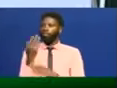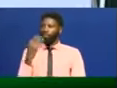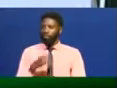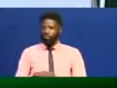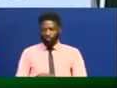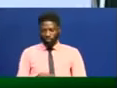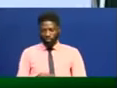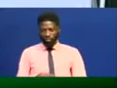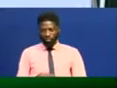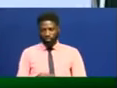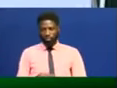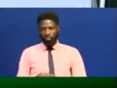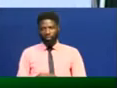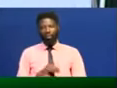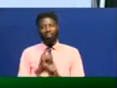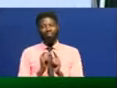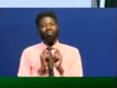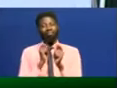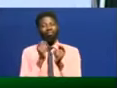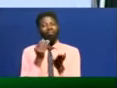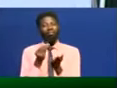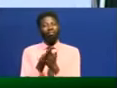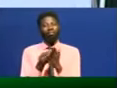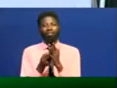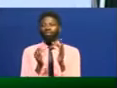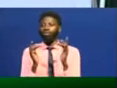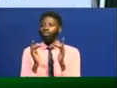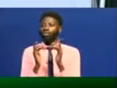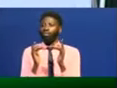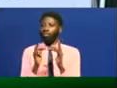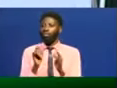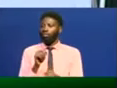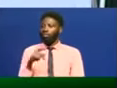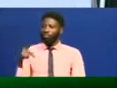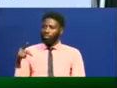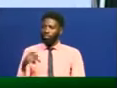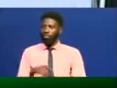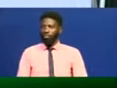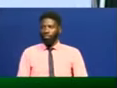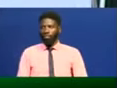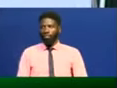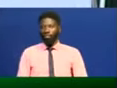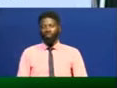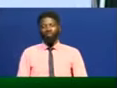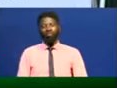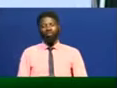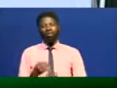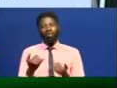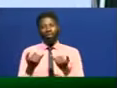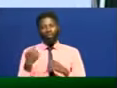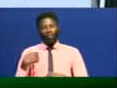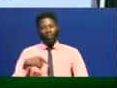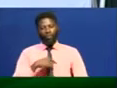Talanta Hela Online. And therefore, we are delighted